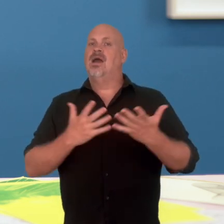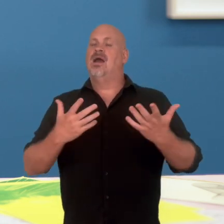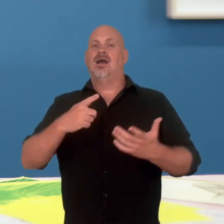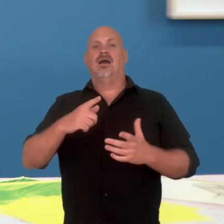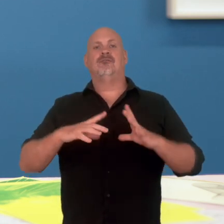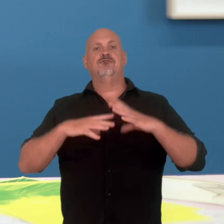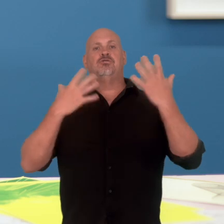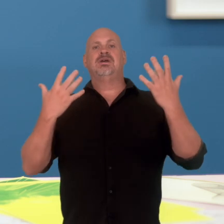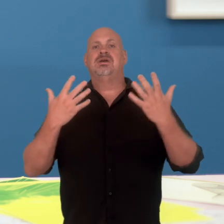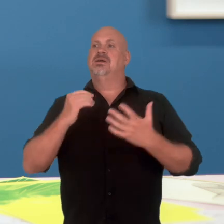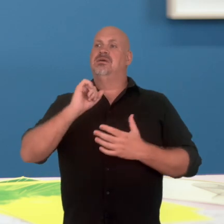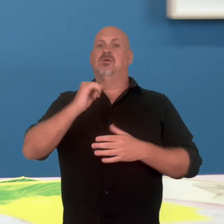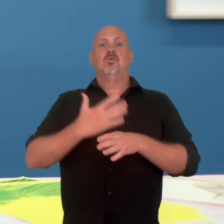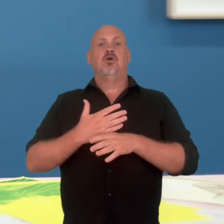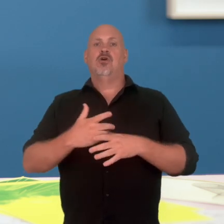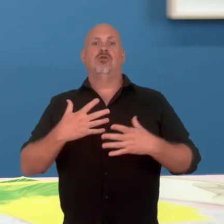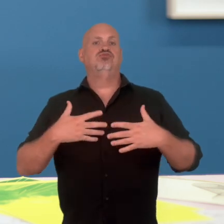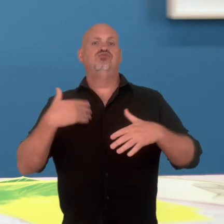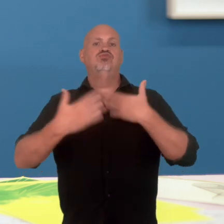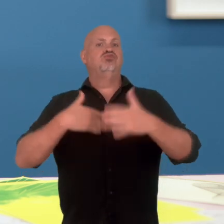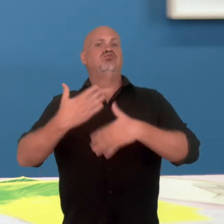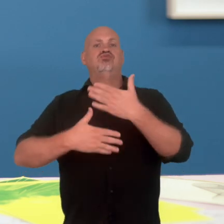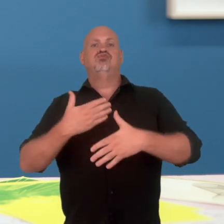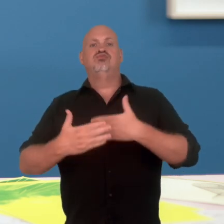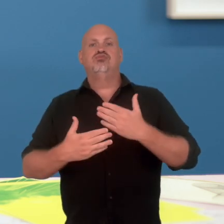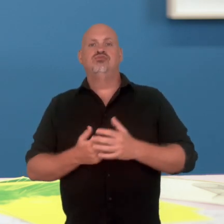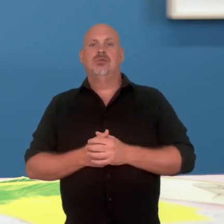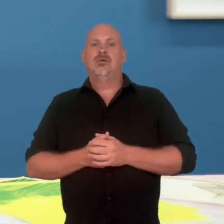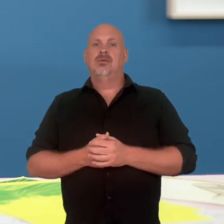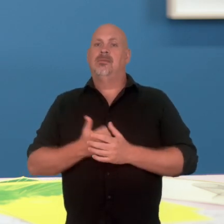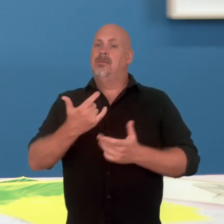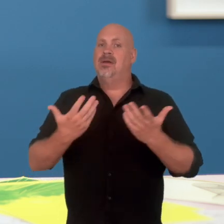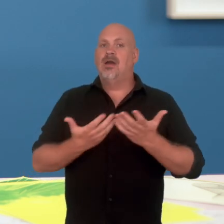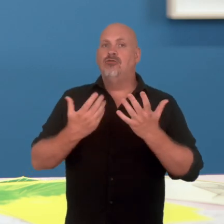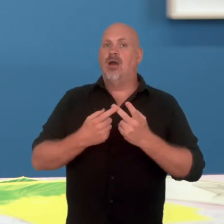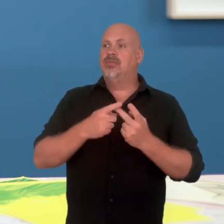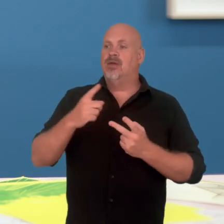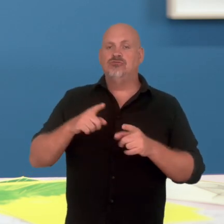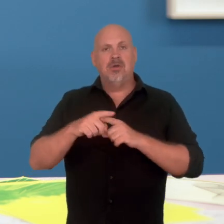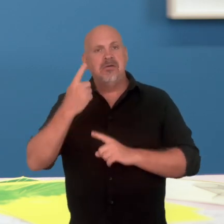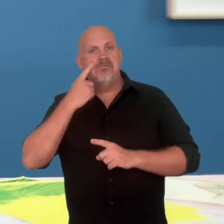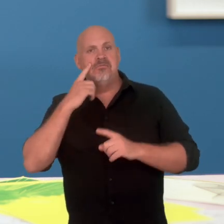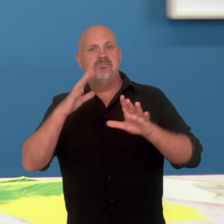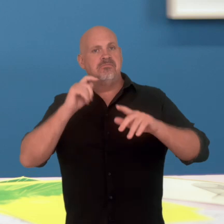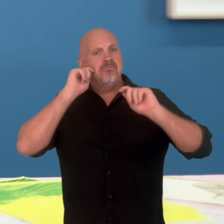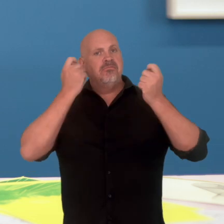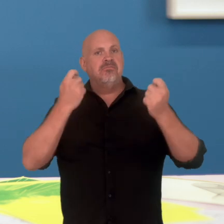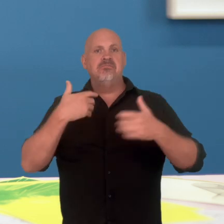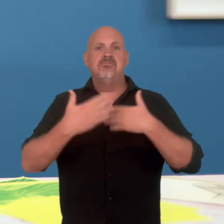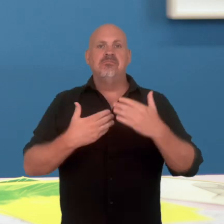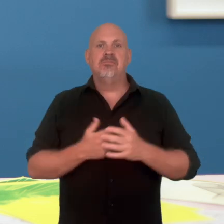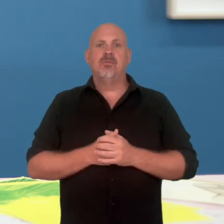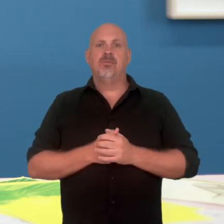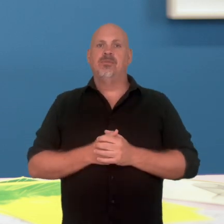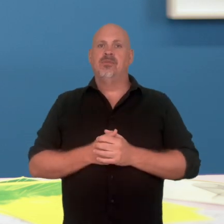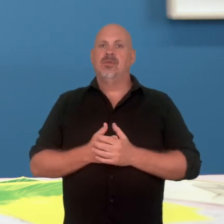and encouraging other people to try and do the same thing. So that creates a type of collaboration in